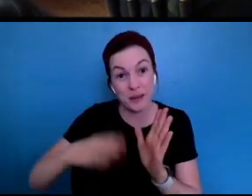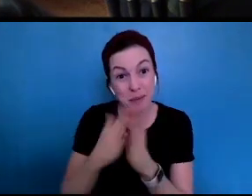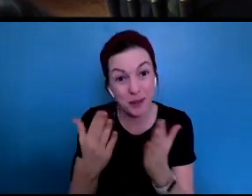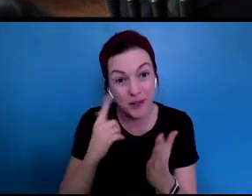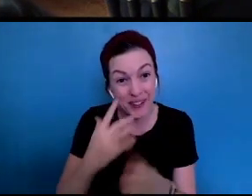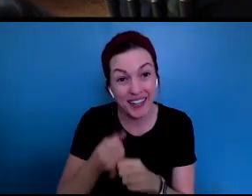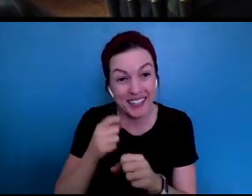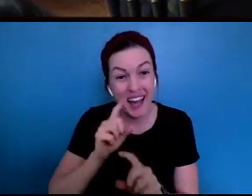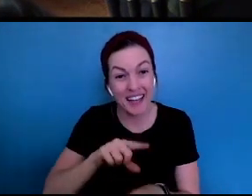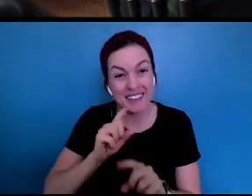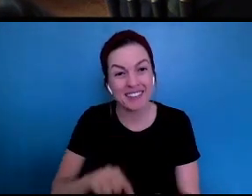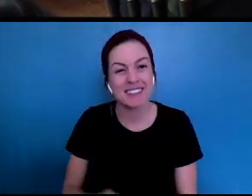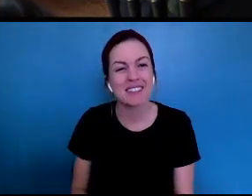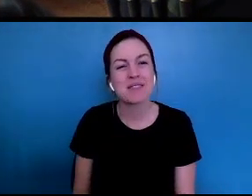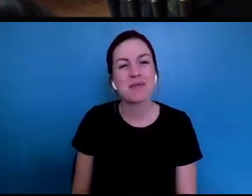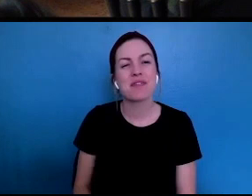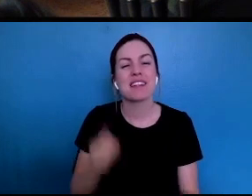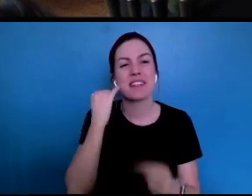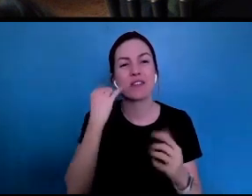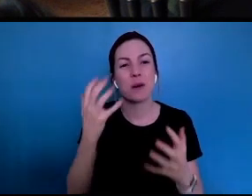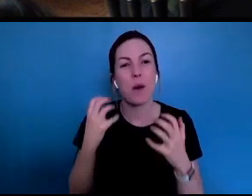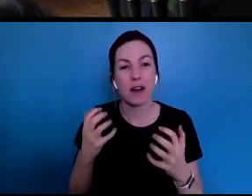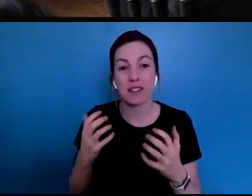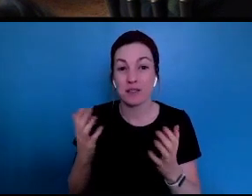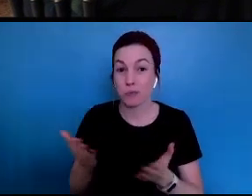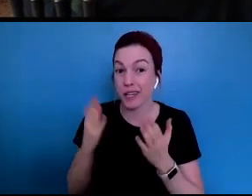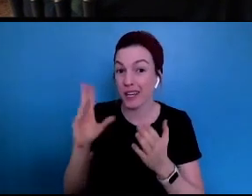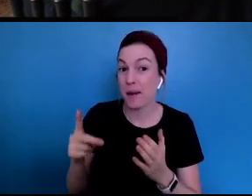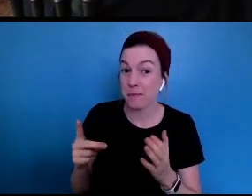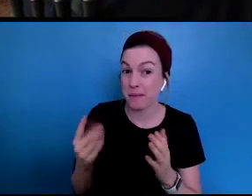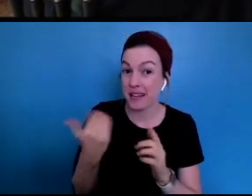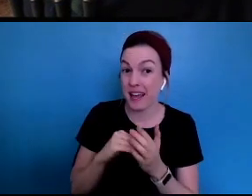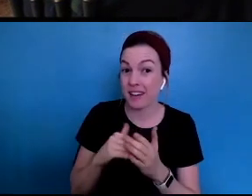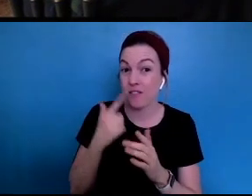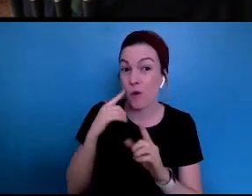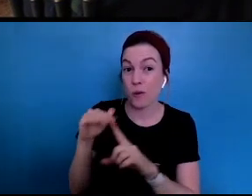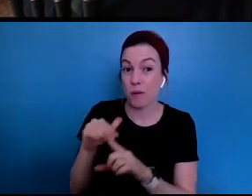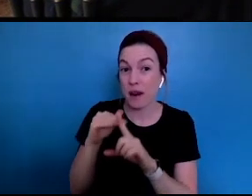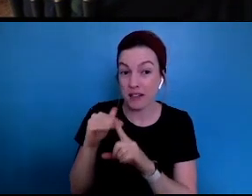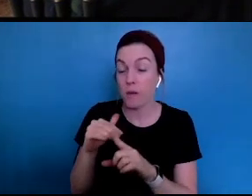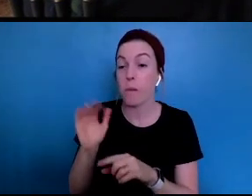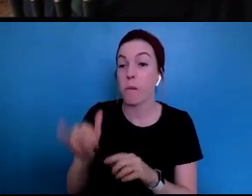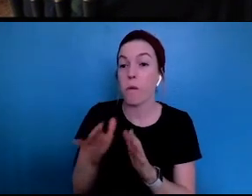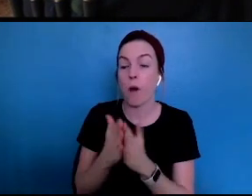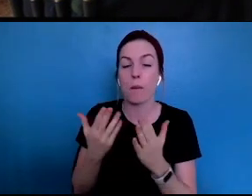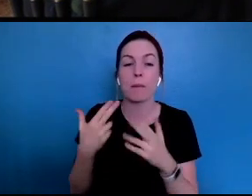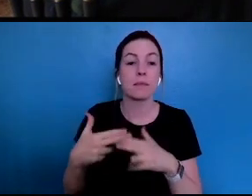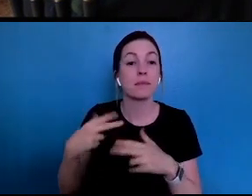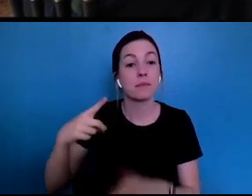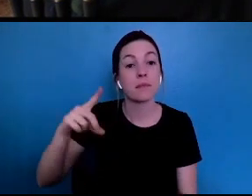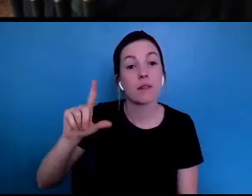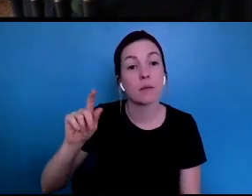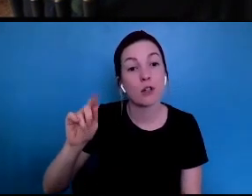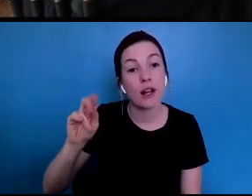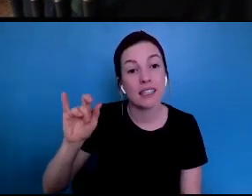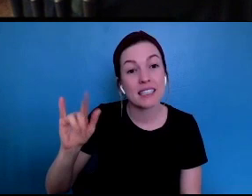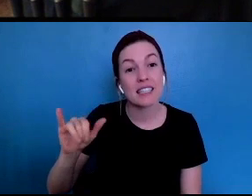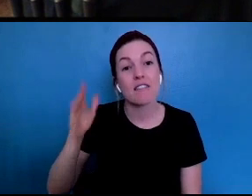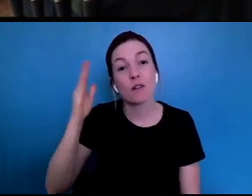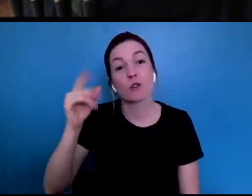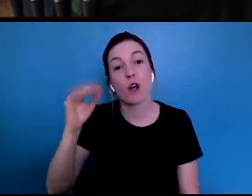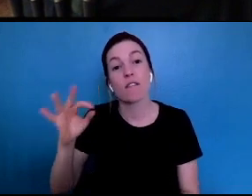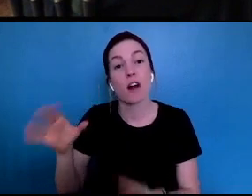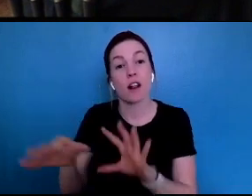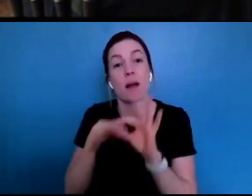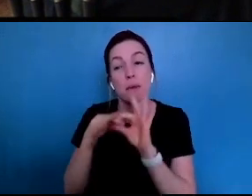answers. If we want to bring that back up, just as a reminder, the book is called Plurality, the Future of Collaborative Technology